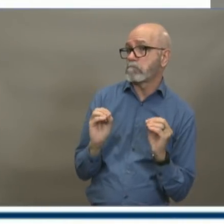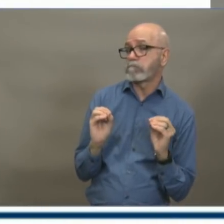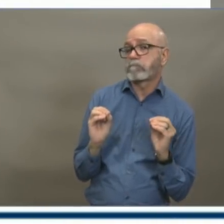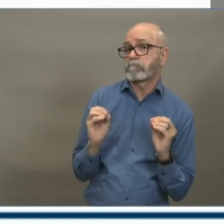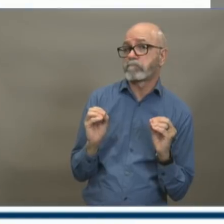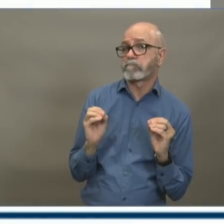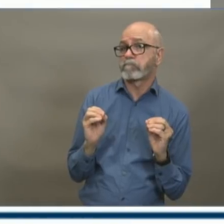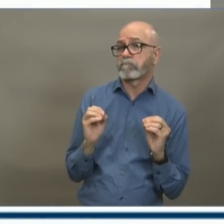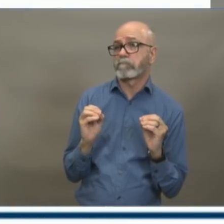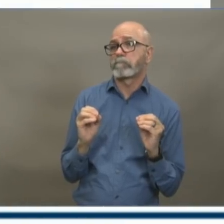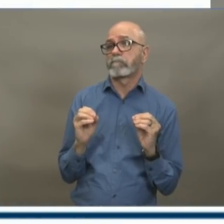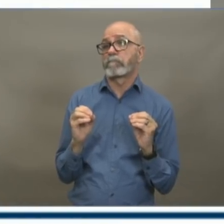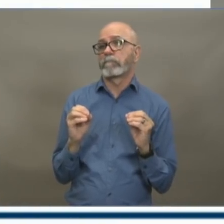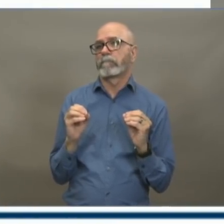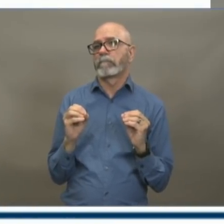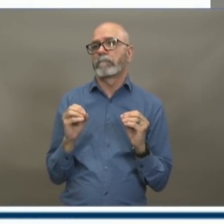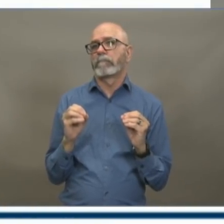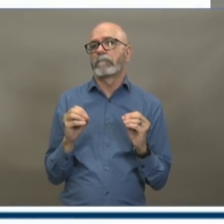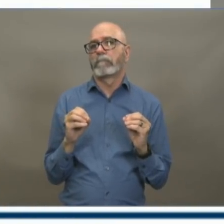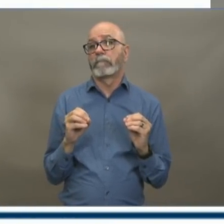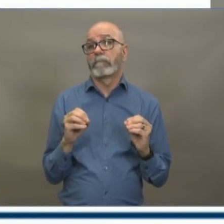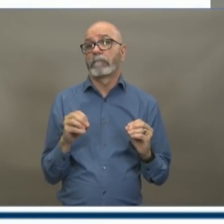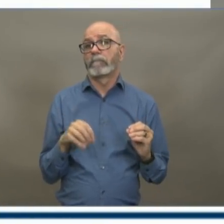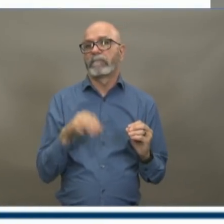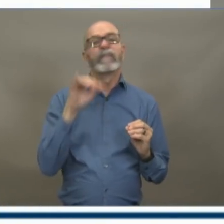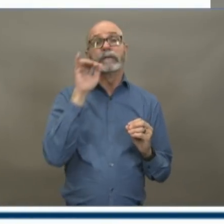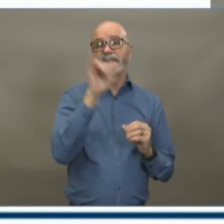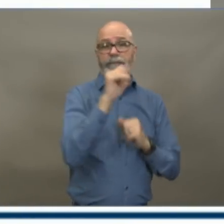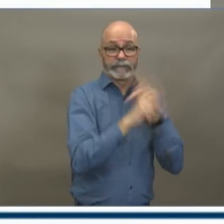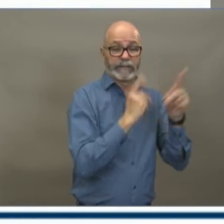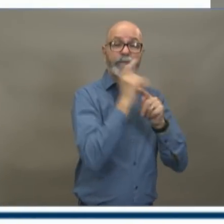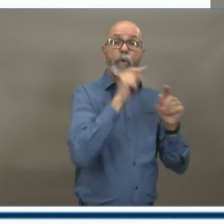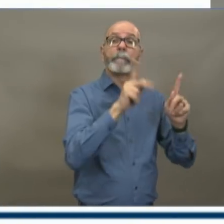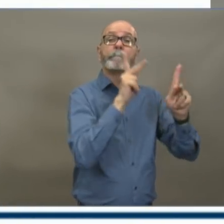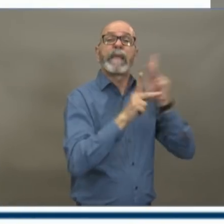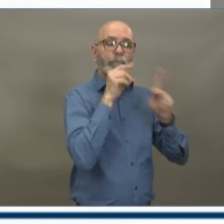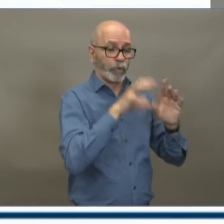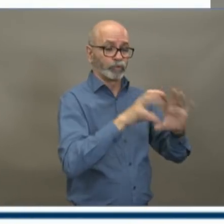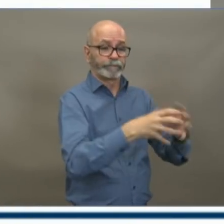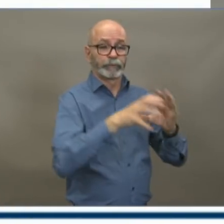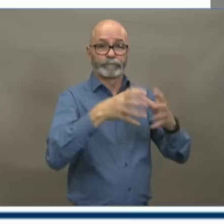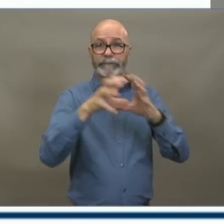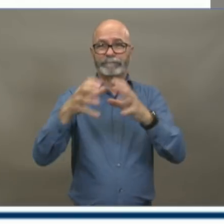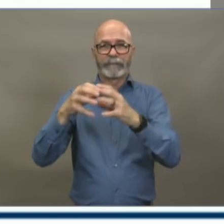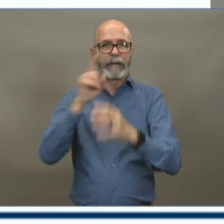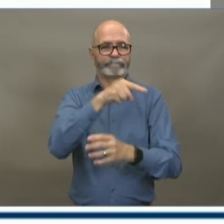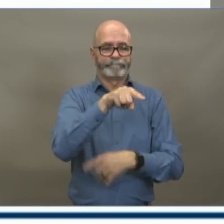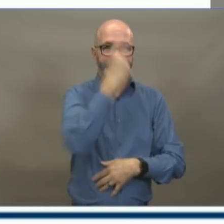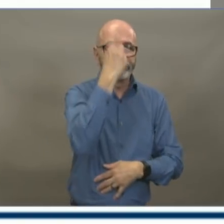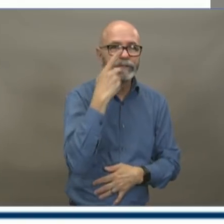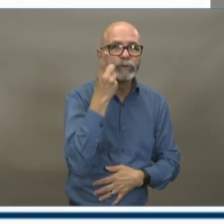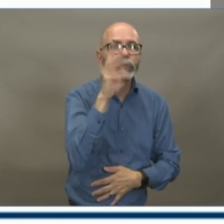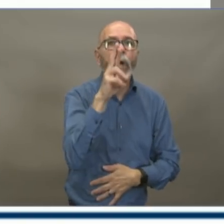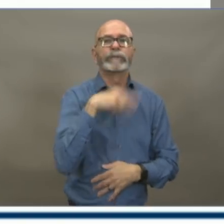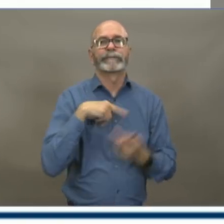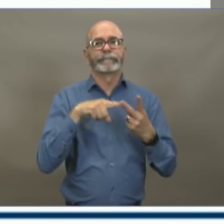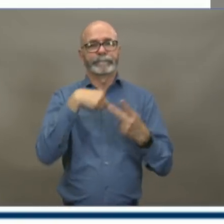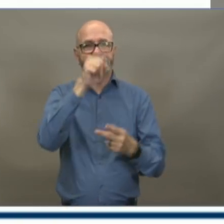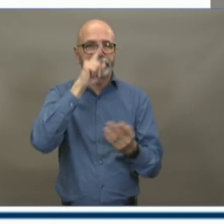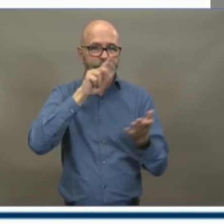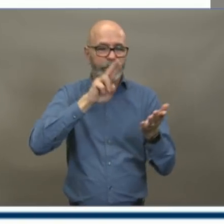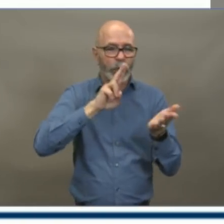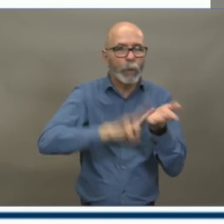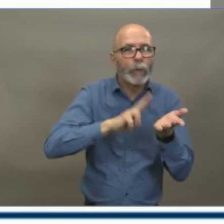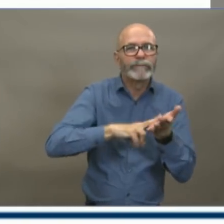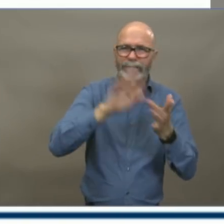the eligibility groups we're using now are very tight. So it has to be a healthcare worker in the system that we would known